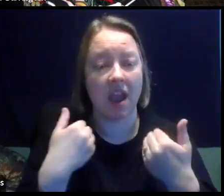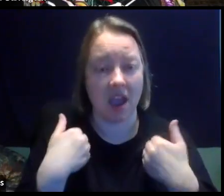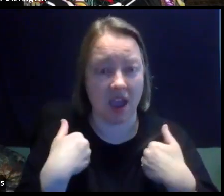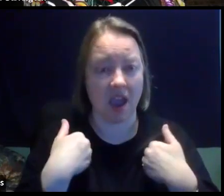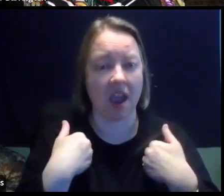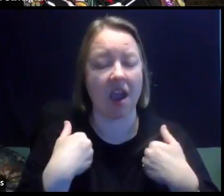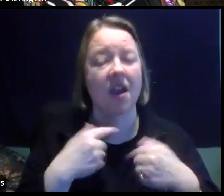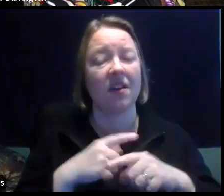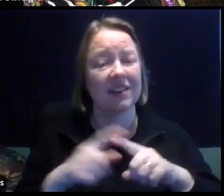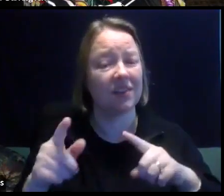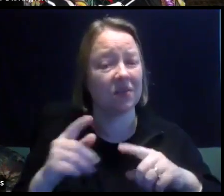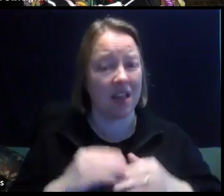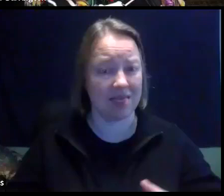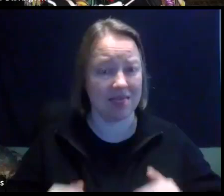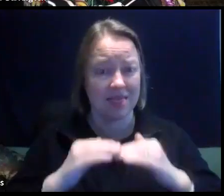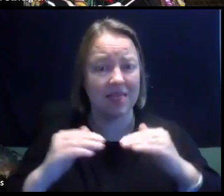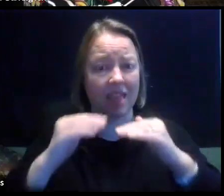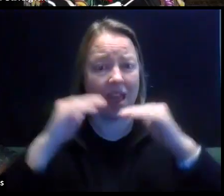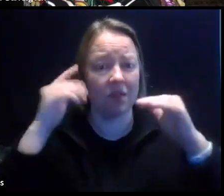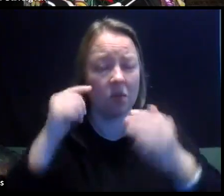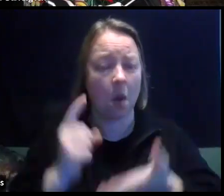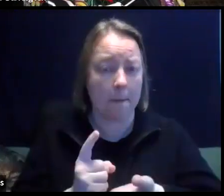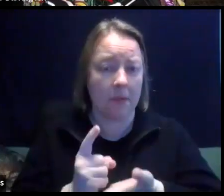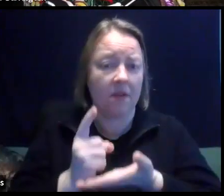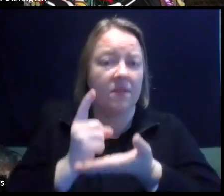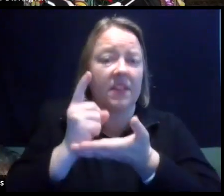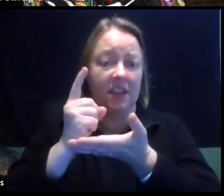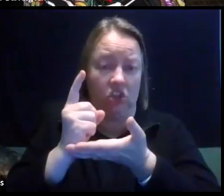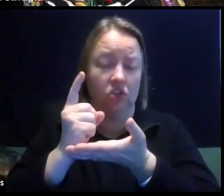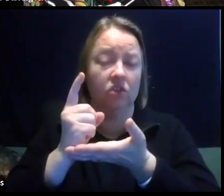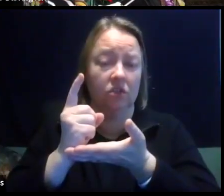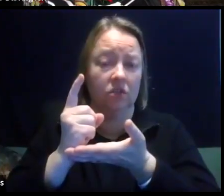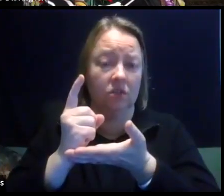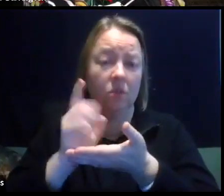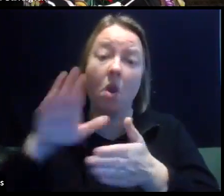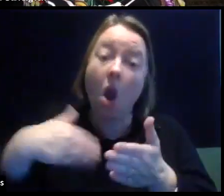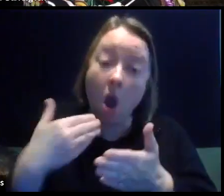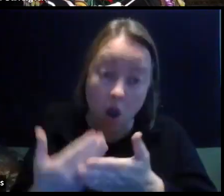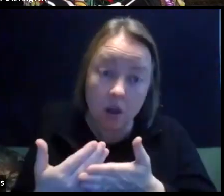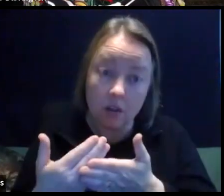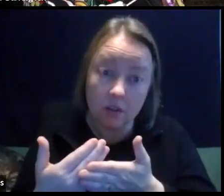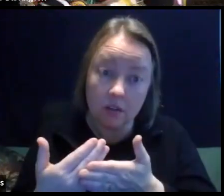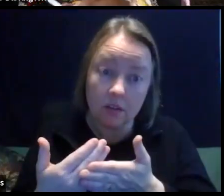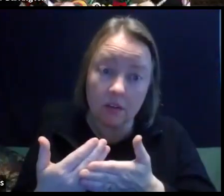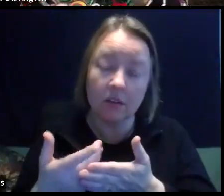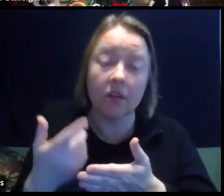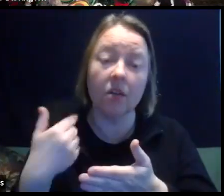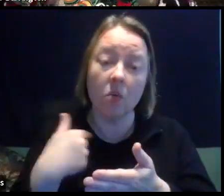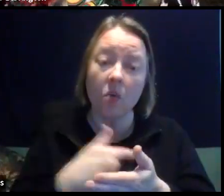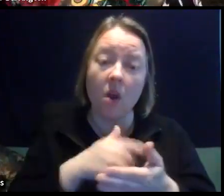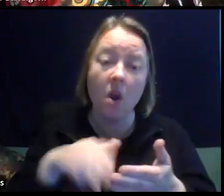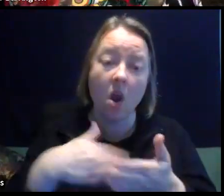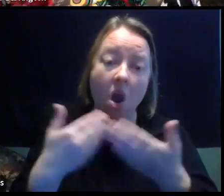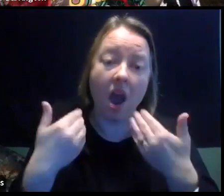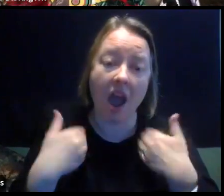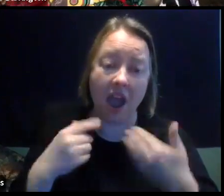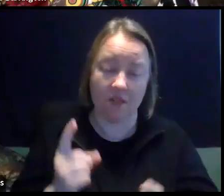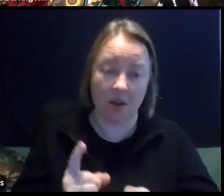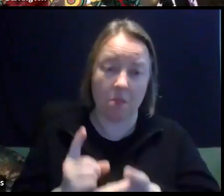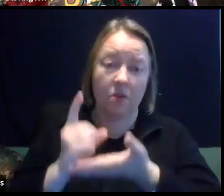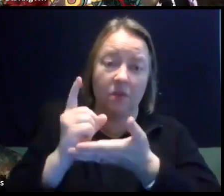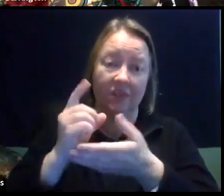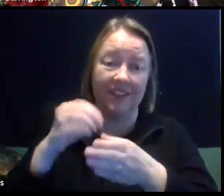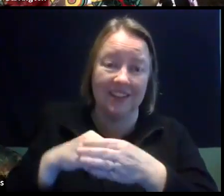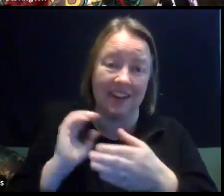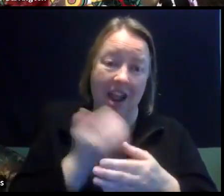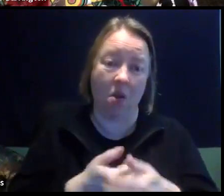of privilege. We do. We all do. You have some level of operative privilege in your life. And